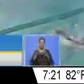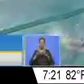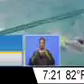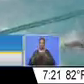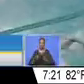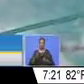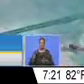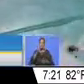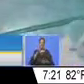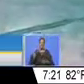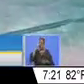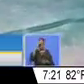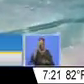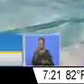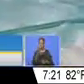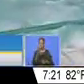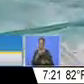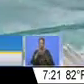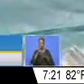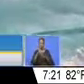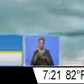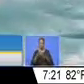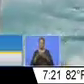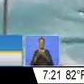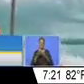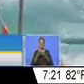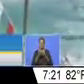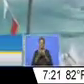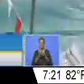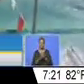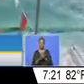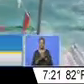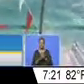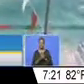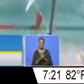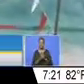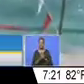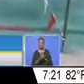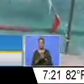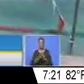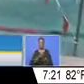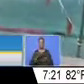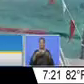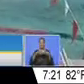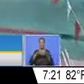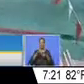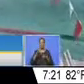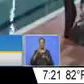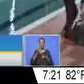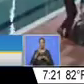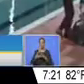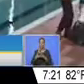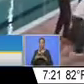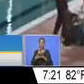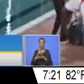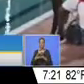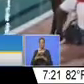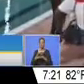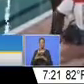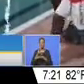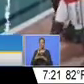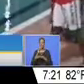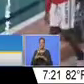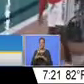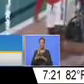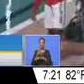and over division. It was a good meet overall, saying that I came off Grifta. Still got some medals, but